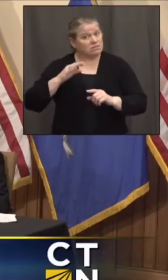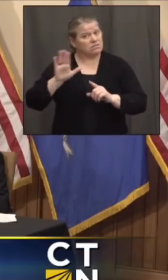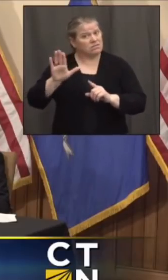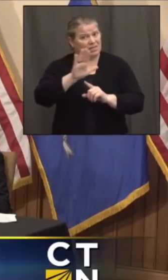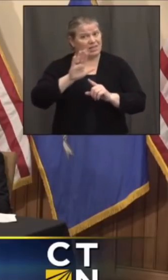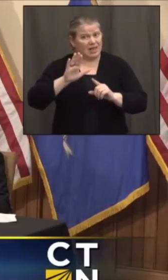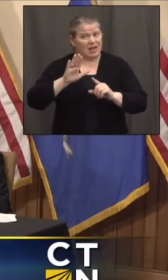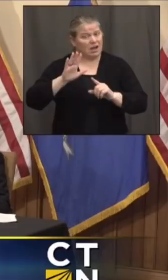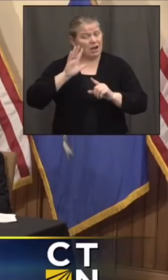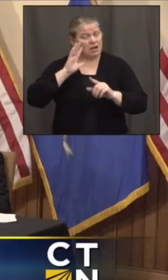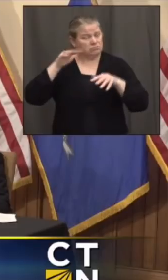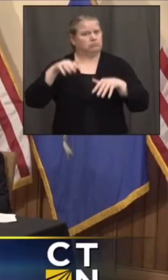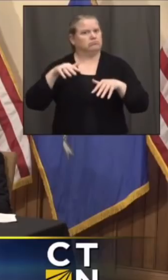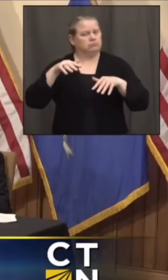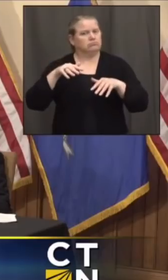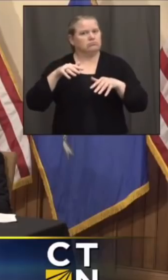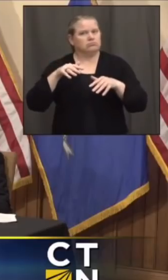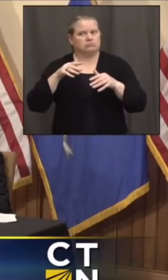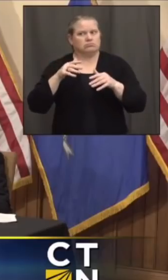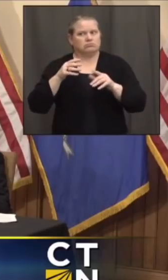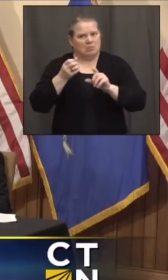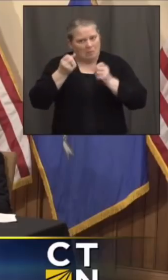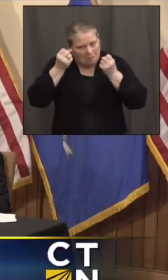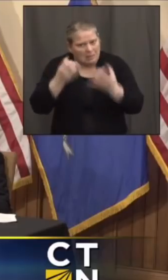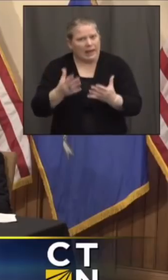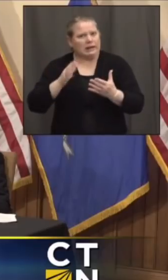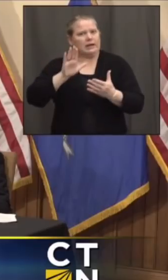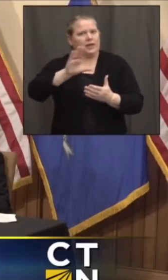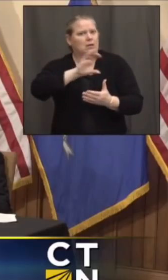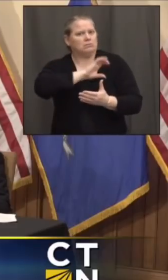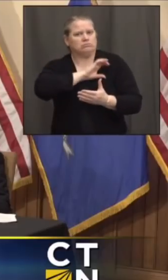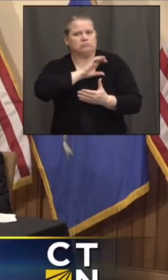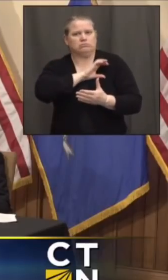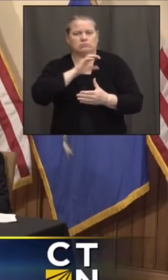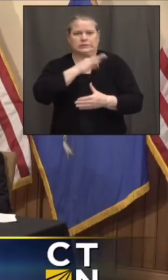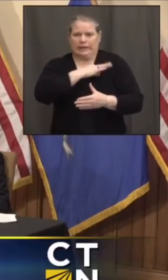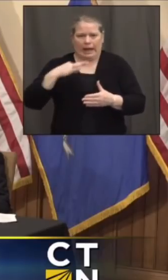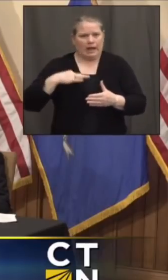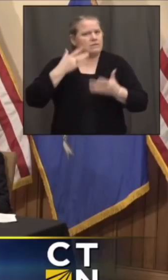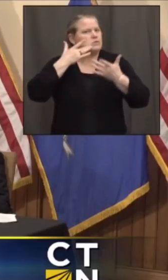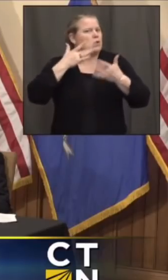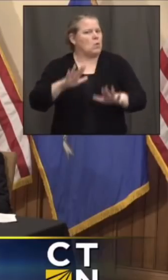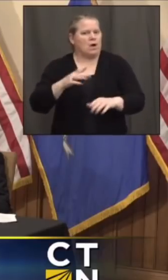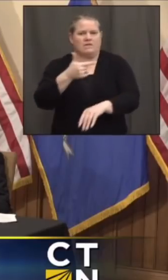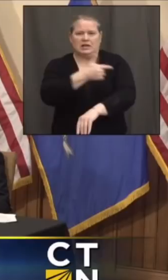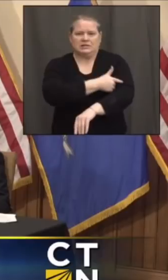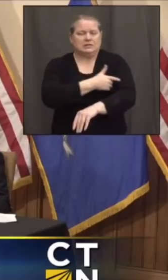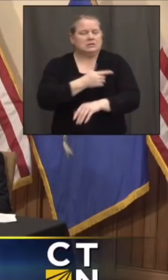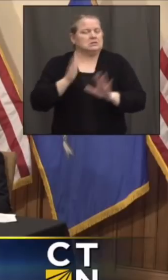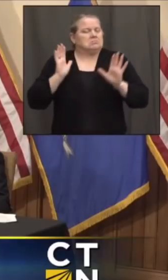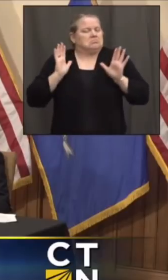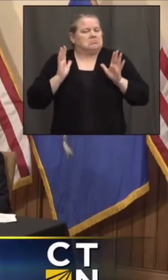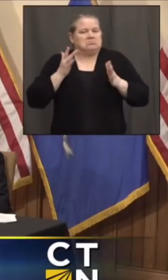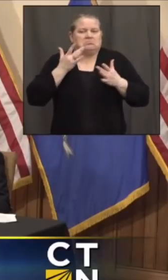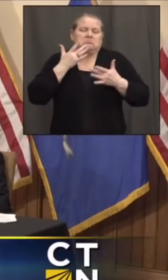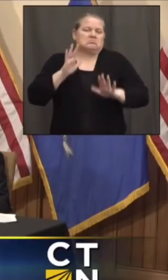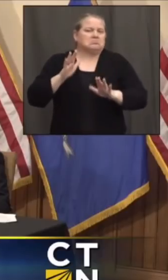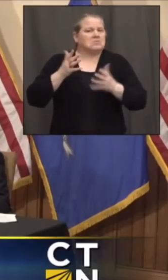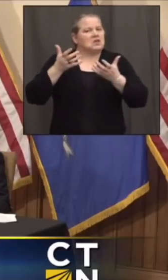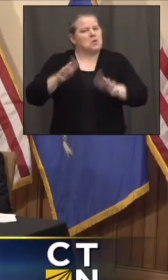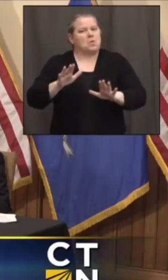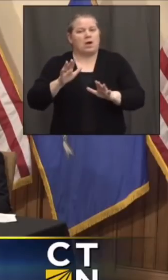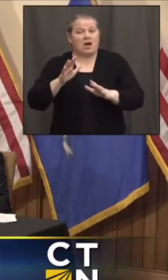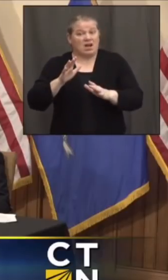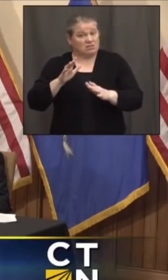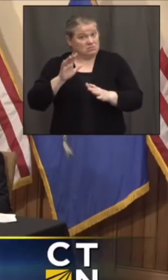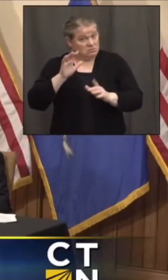not get it. Does that concern you? And is there any situation where we might have to